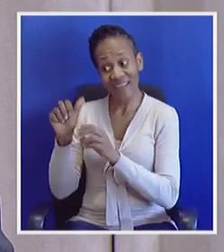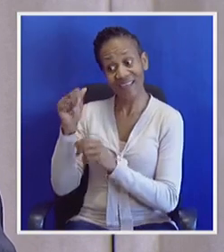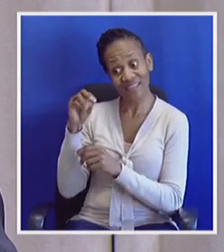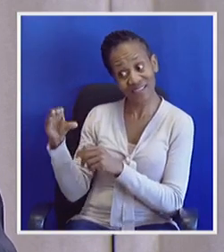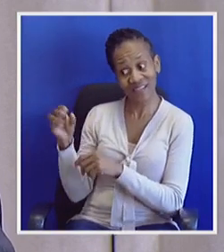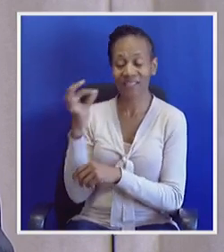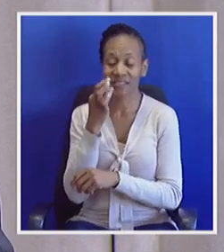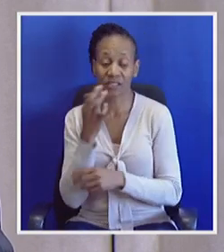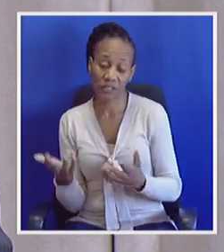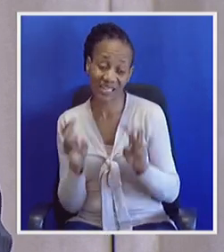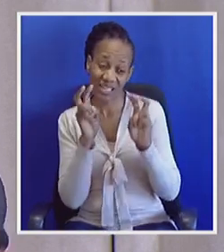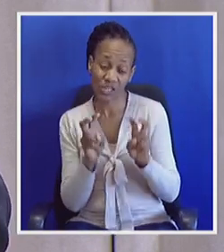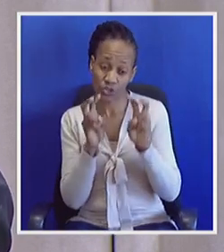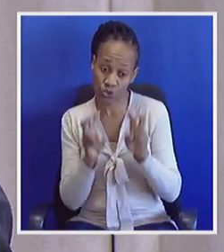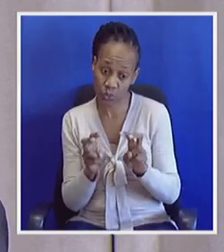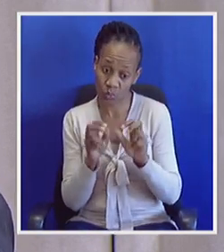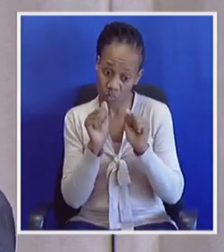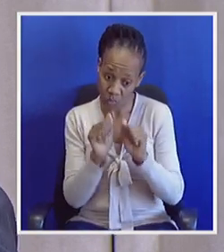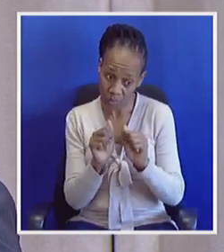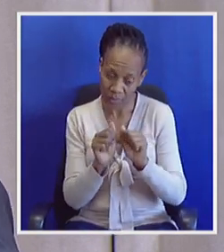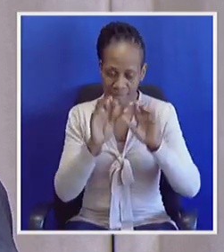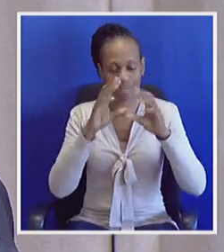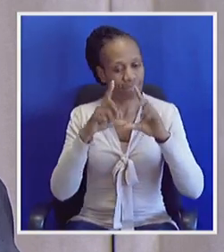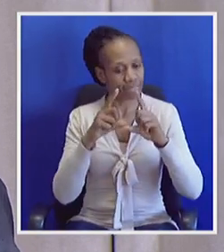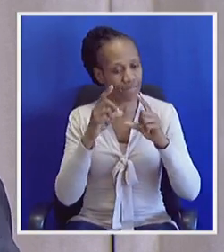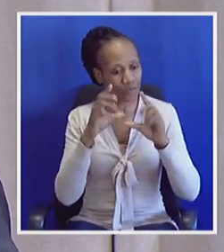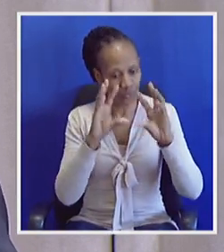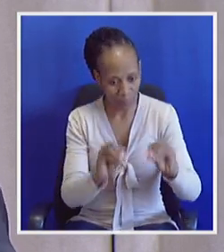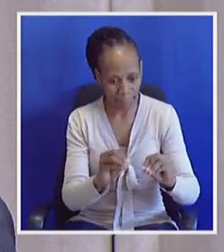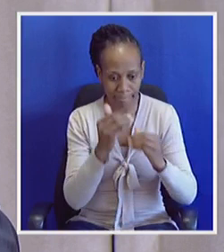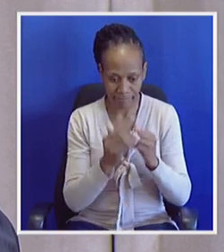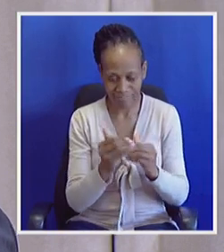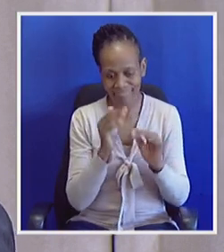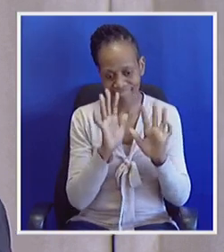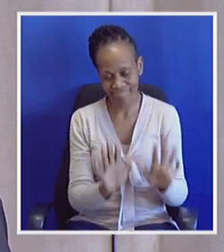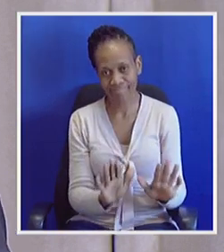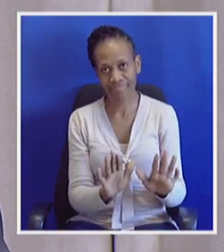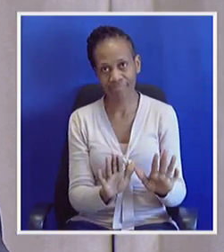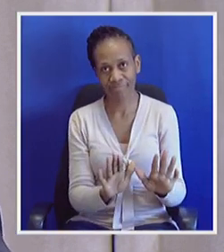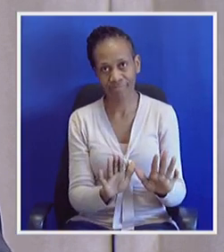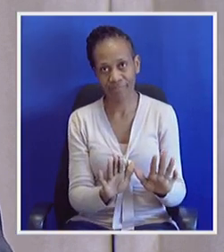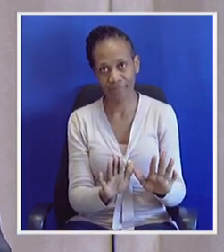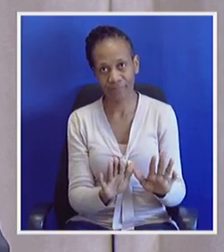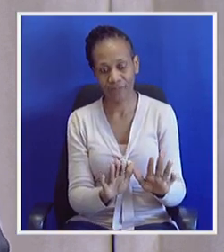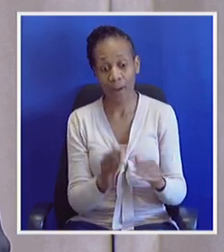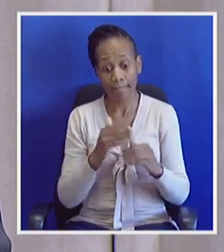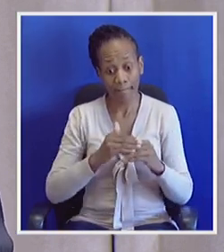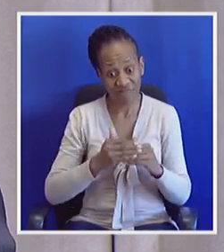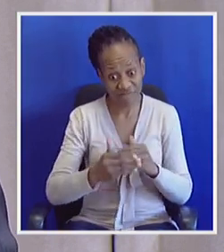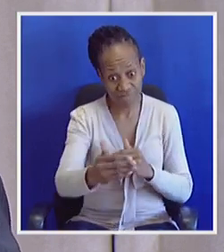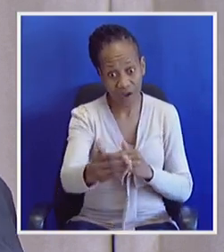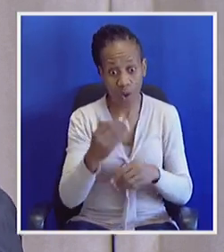concerned, that matter should rest there. And we do not believe you should take it any further. And